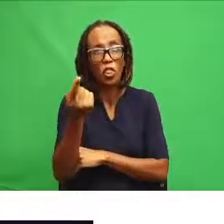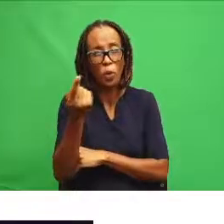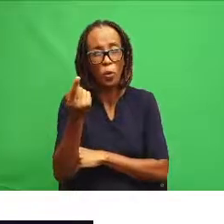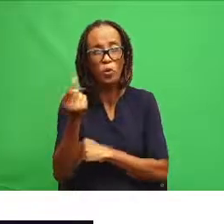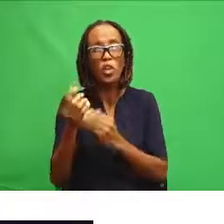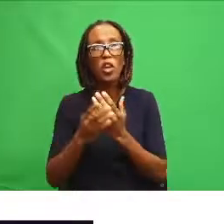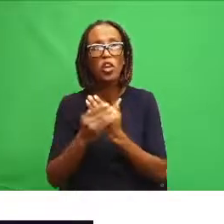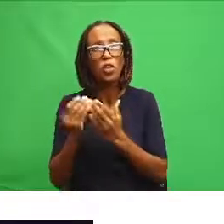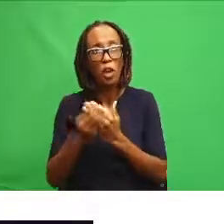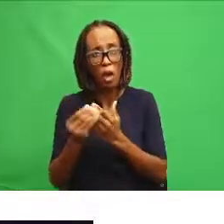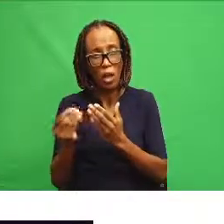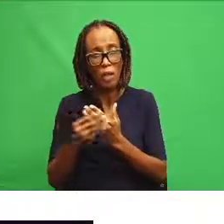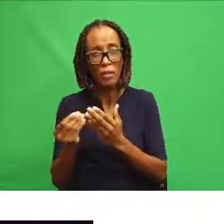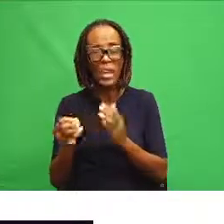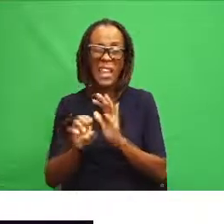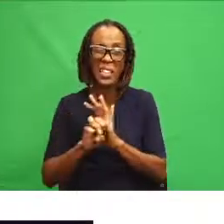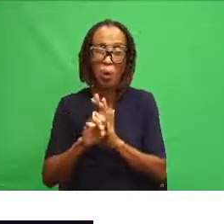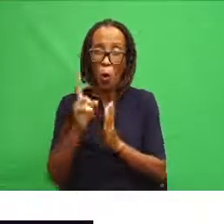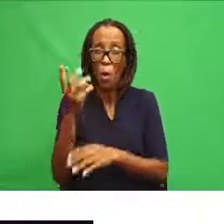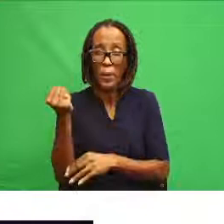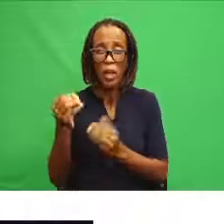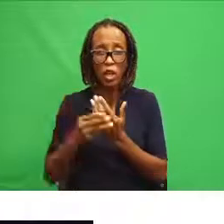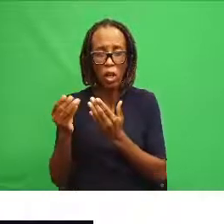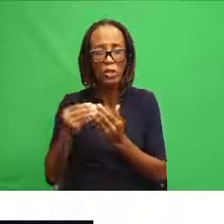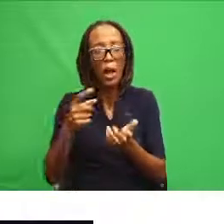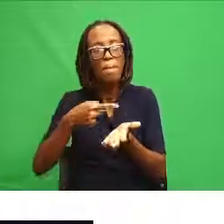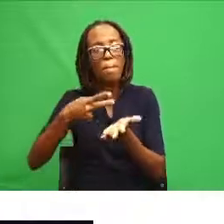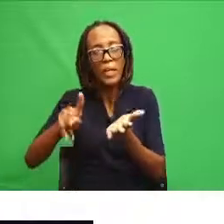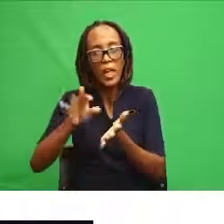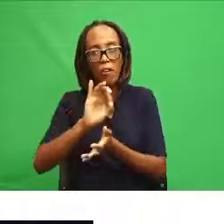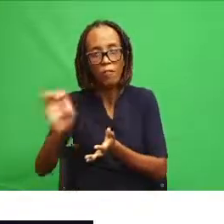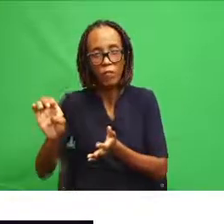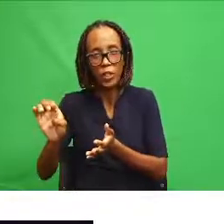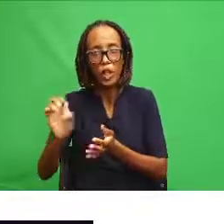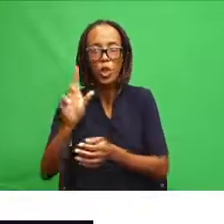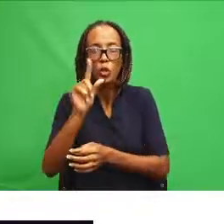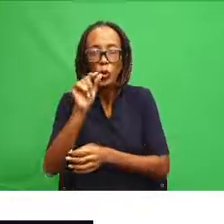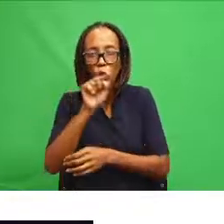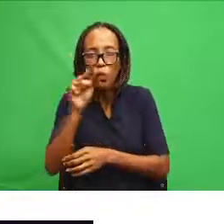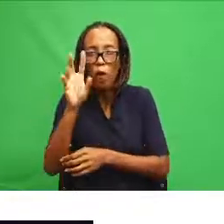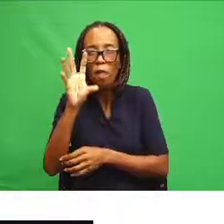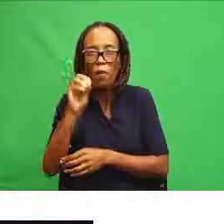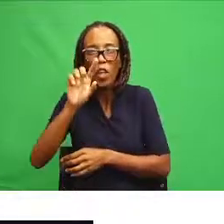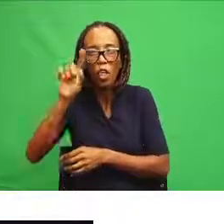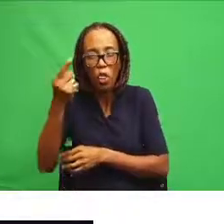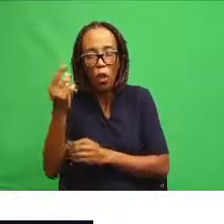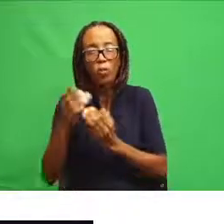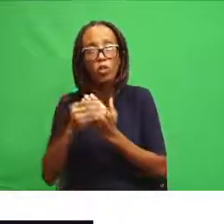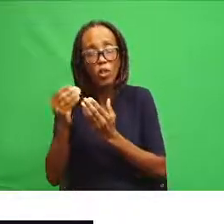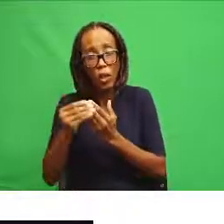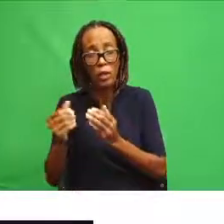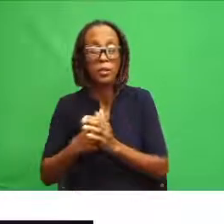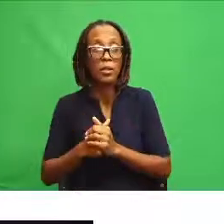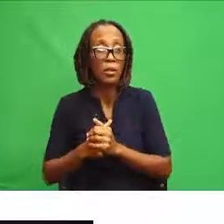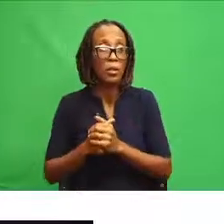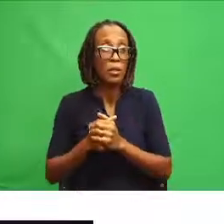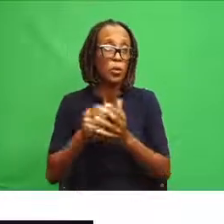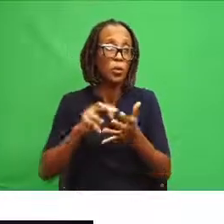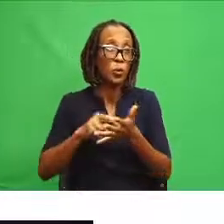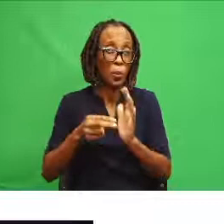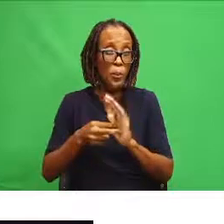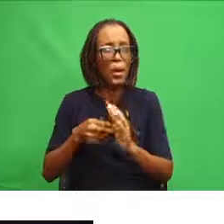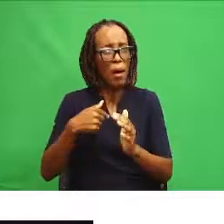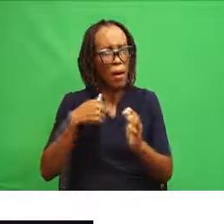$50,000 for an estate the size of $1 million. And therefore, that has a cost which, as I said in my earlier presentation, you